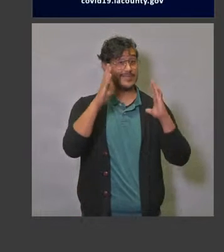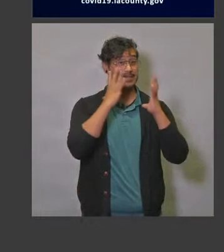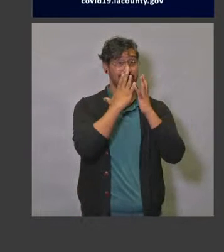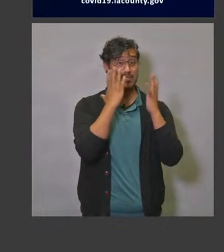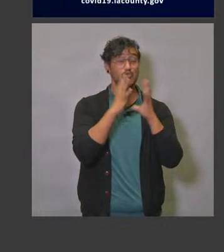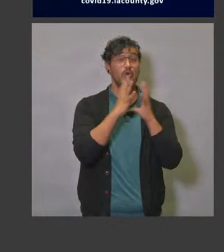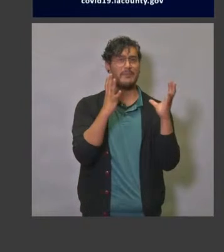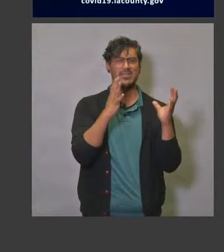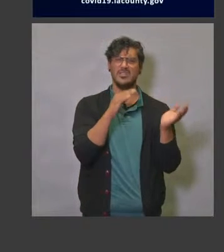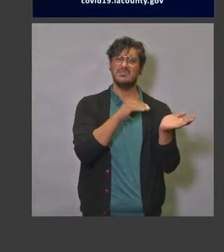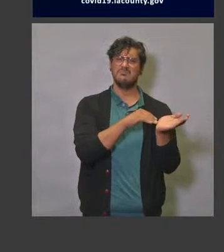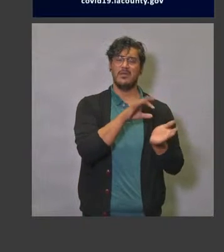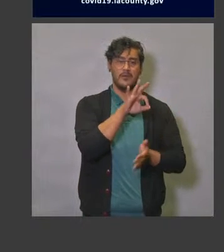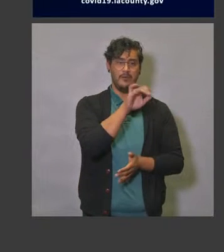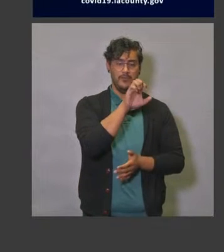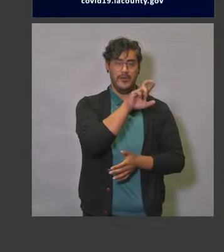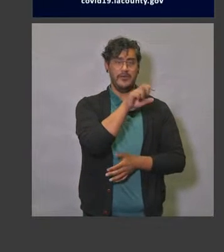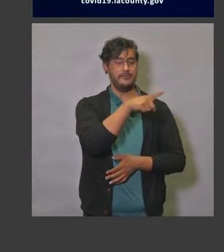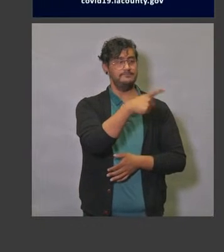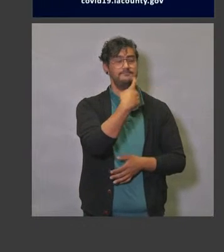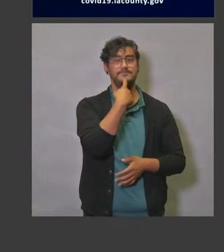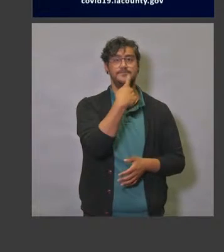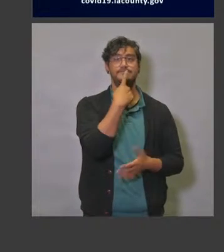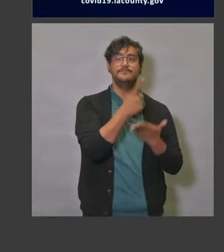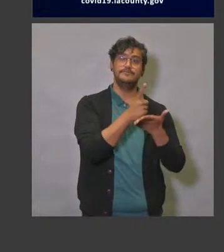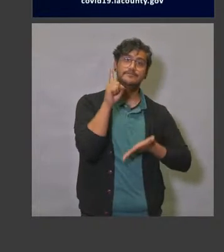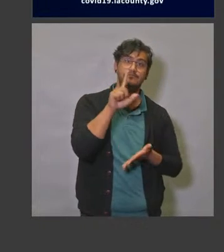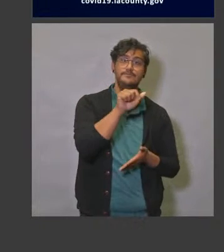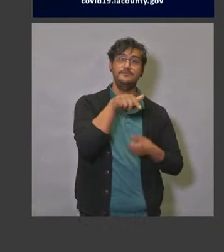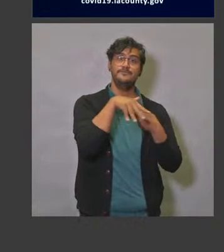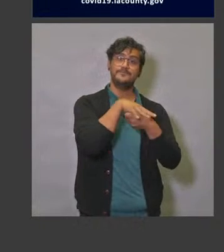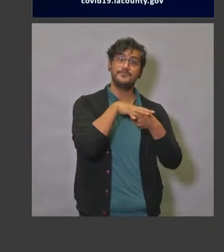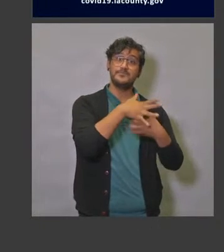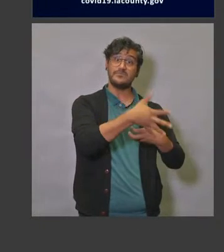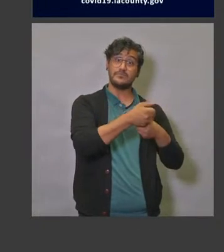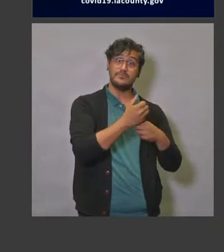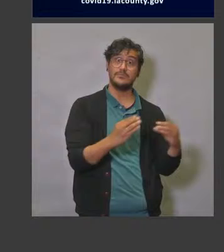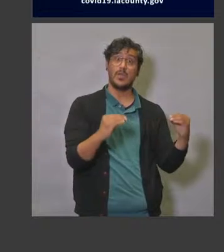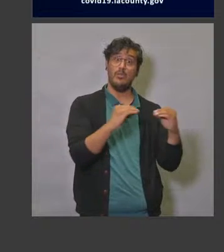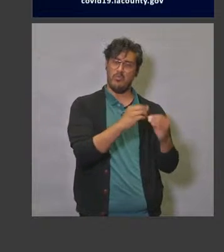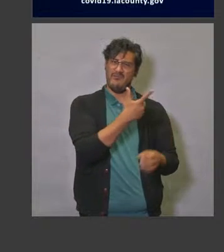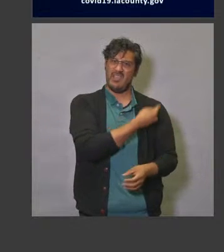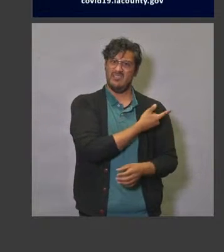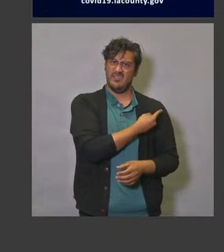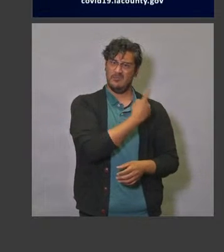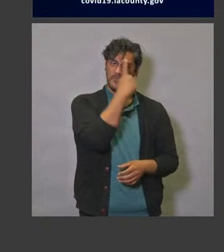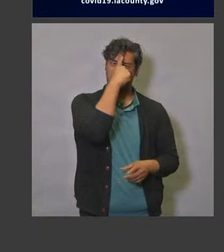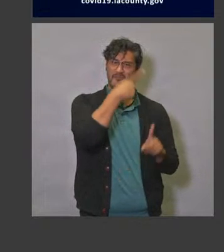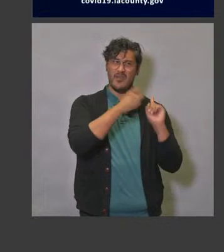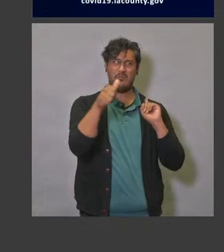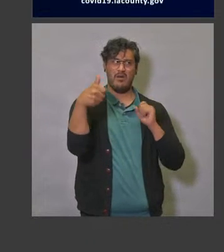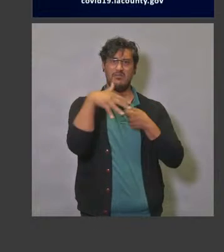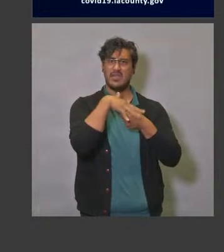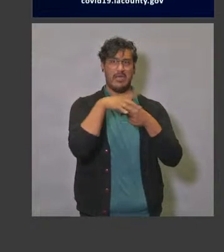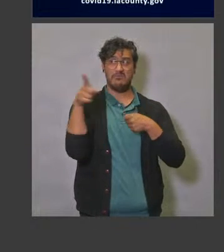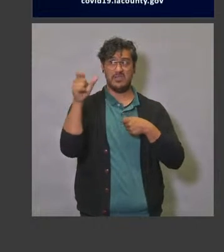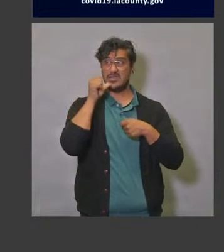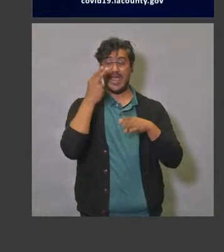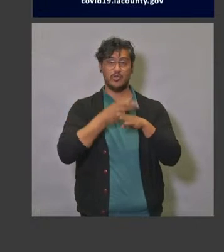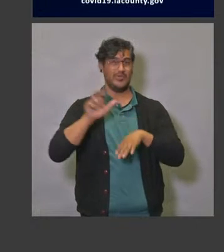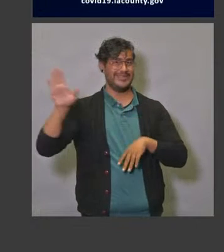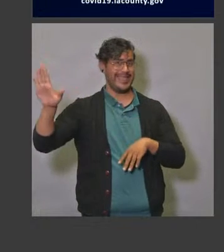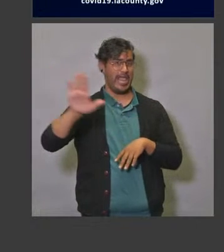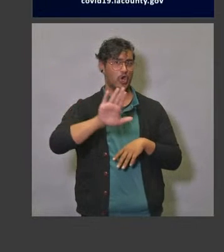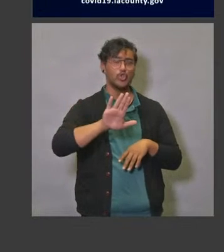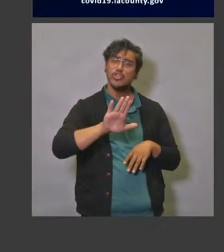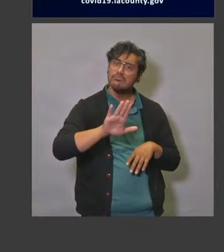much. Dr. Ferrer, you had said last week that LA County had received extra vaccines, I think, from other counties that hadn't been using their supply. Is